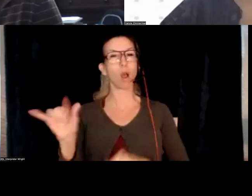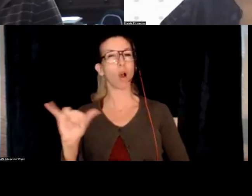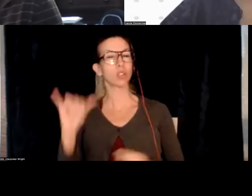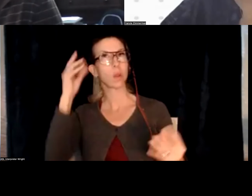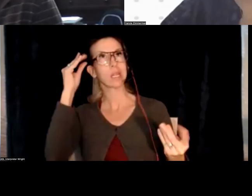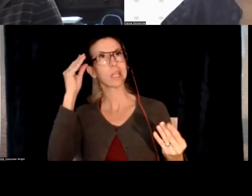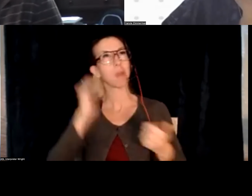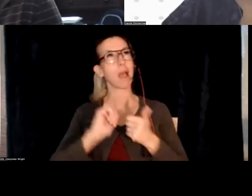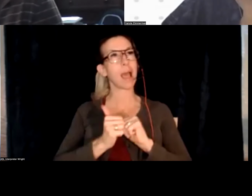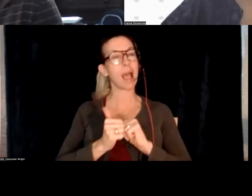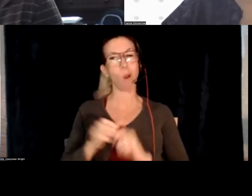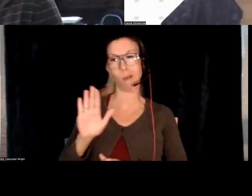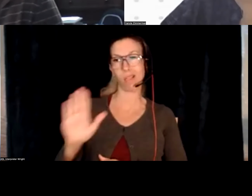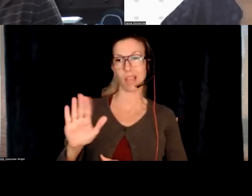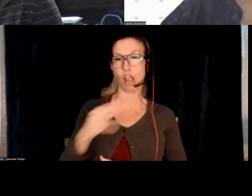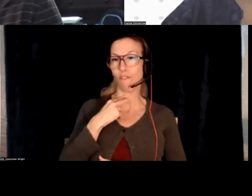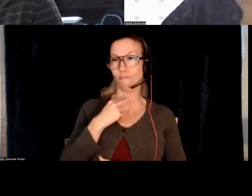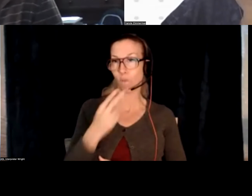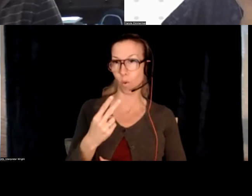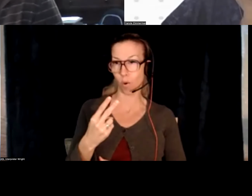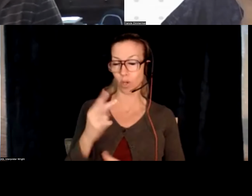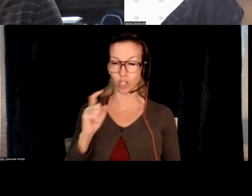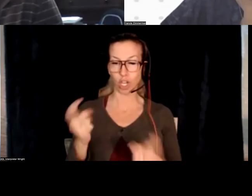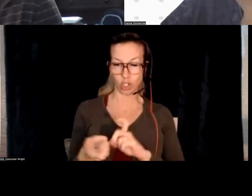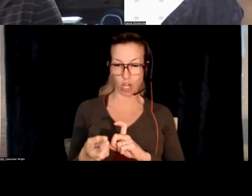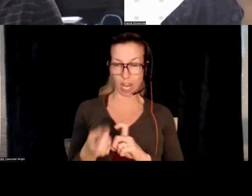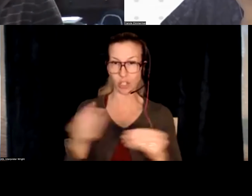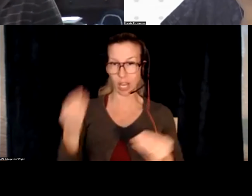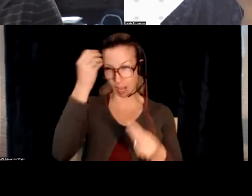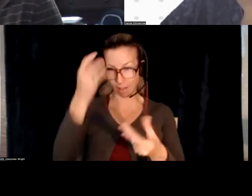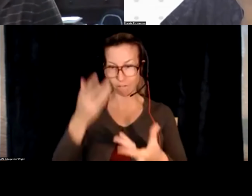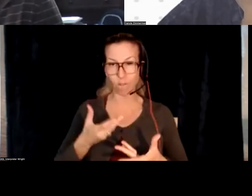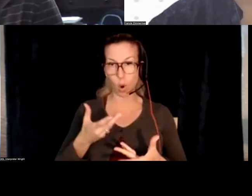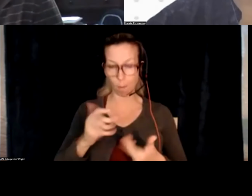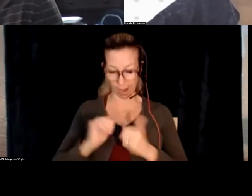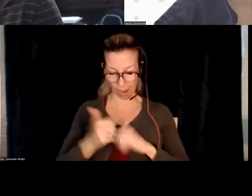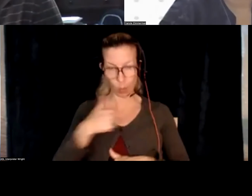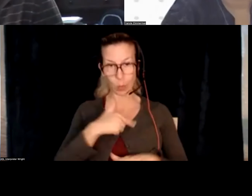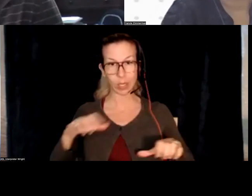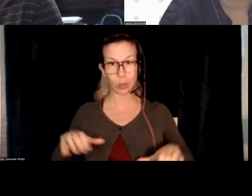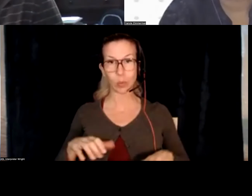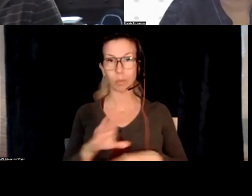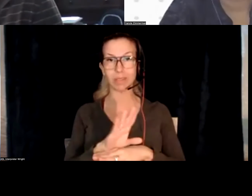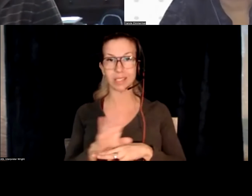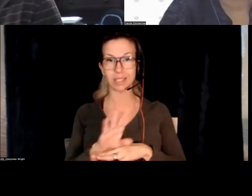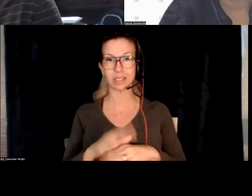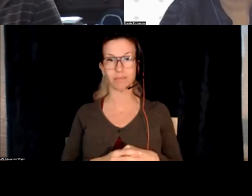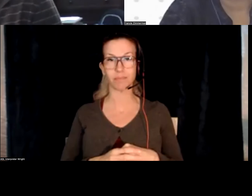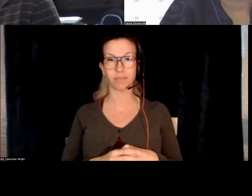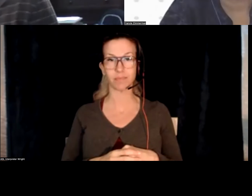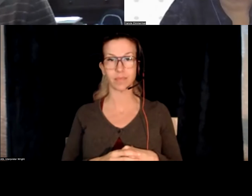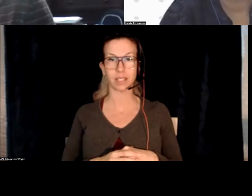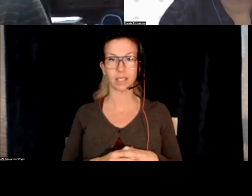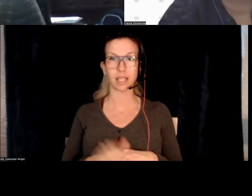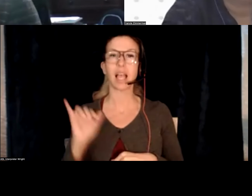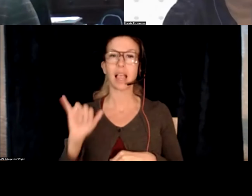does that voice change and inform the way you do business, right? So that's one of the things that we talked about in